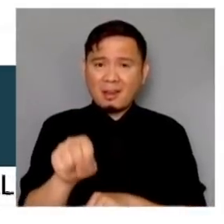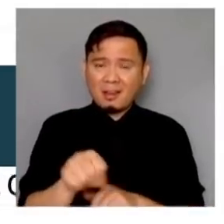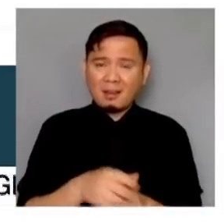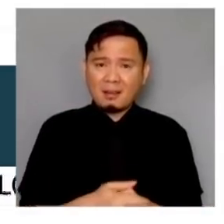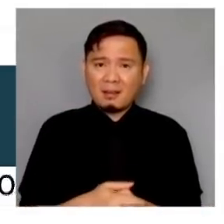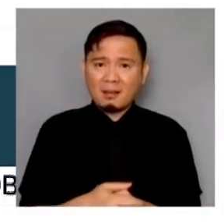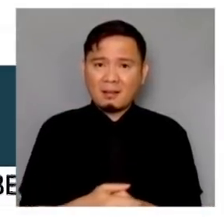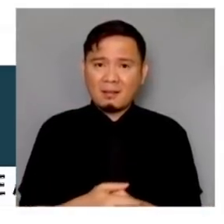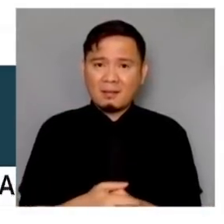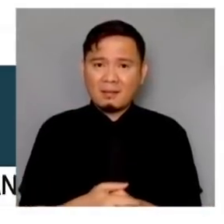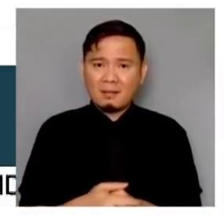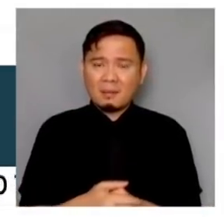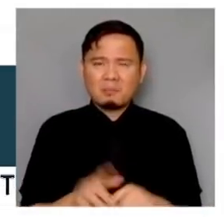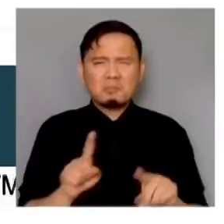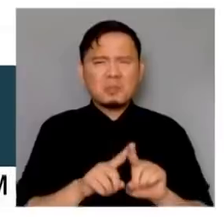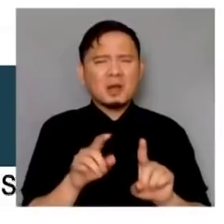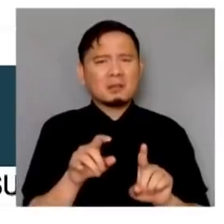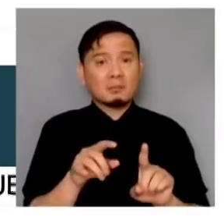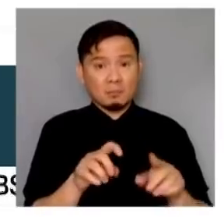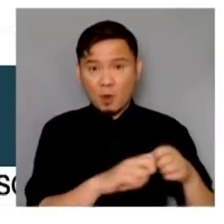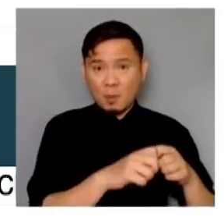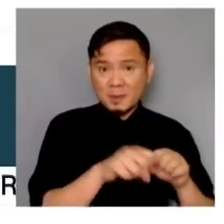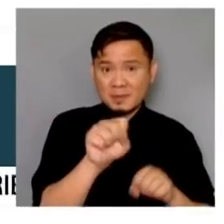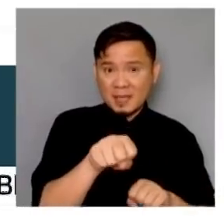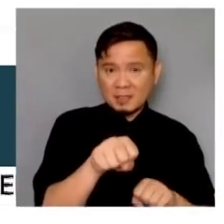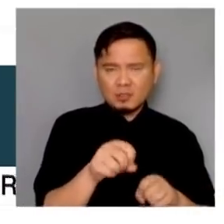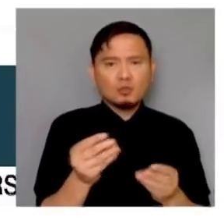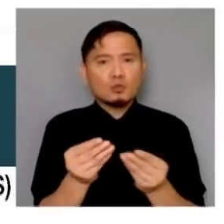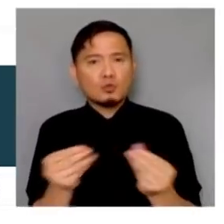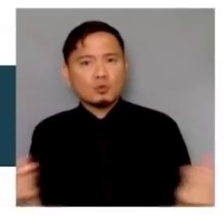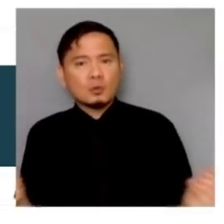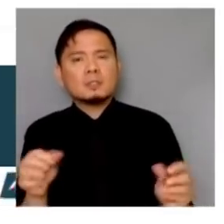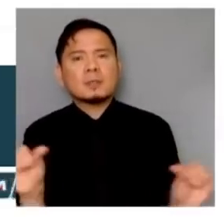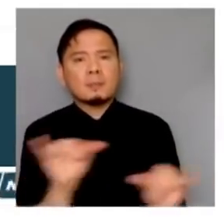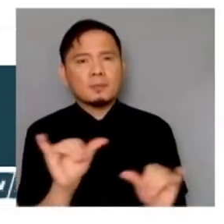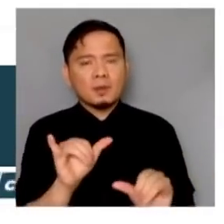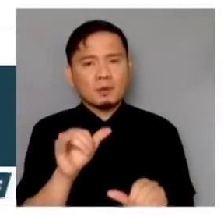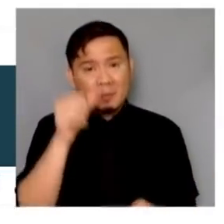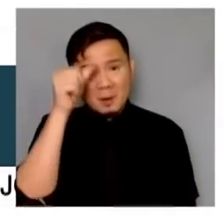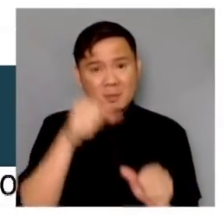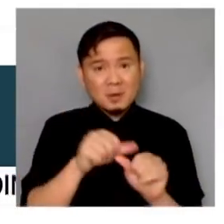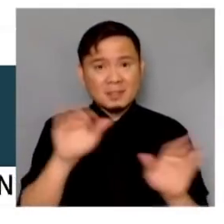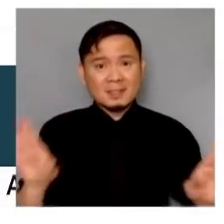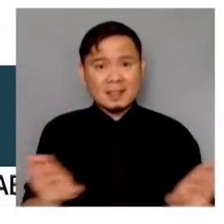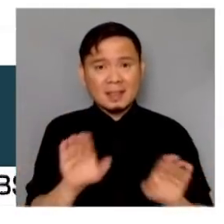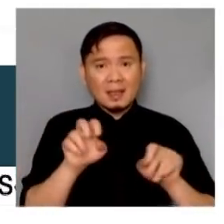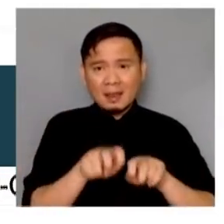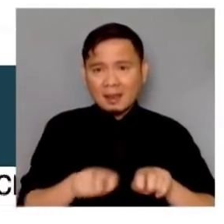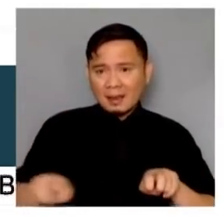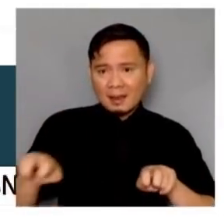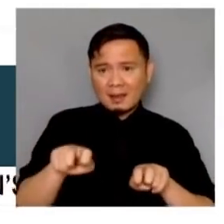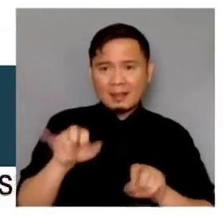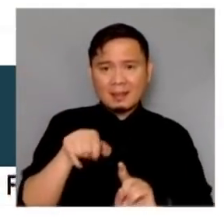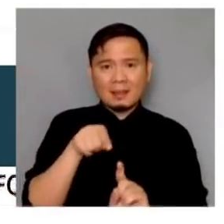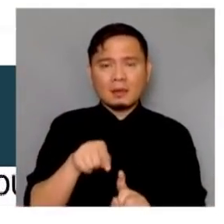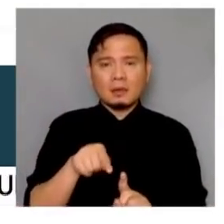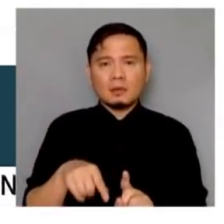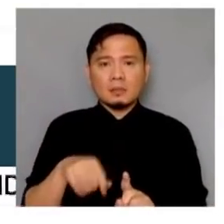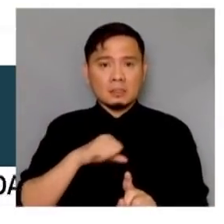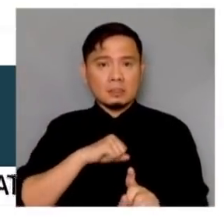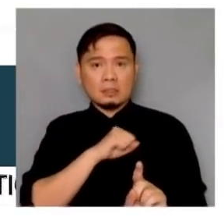solution, in a way, for last Sunday's press conference. Because of that, the senator wasn't able